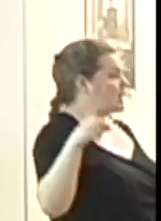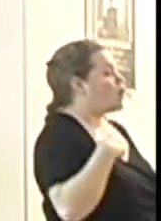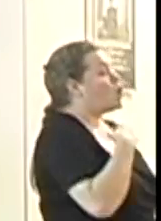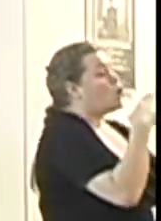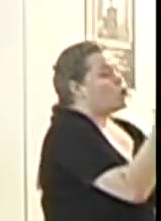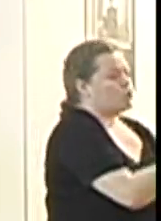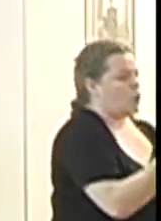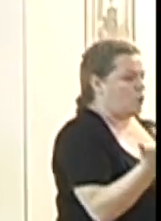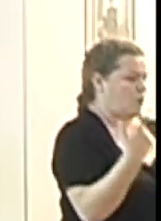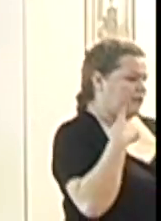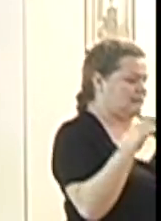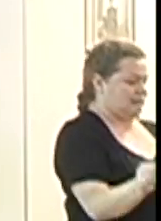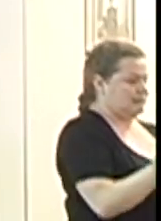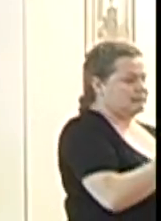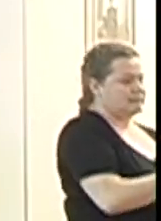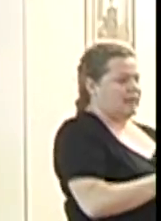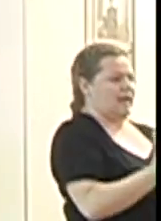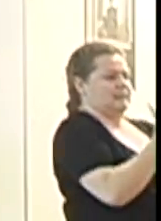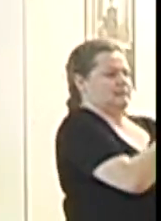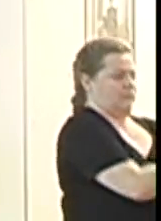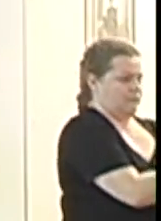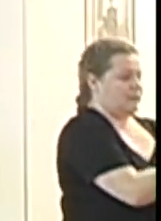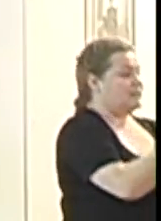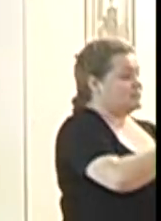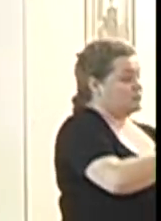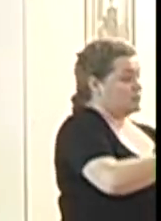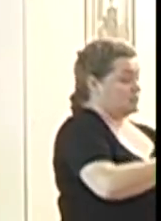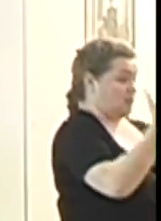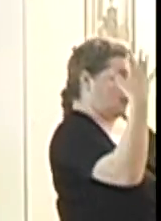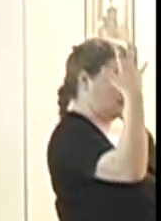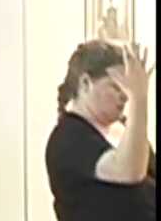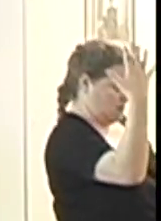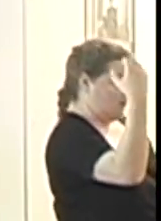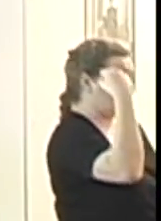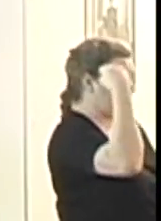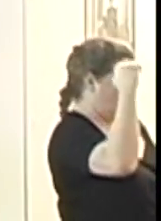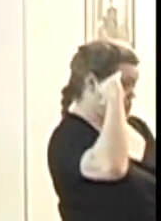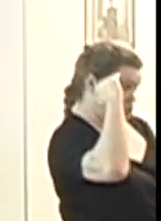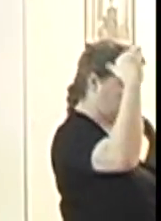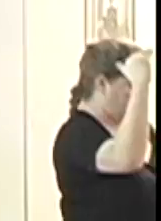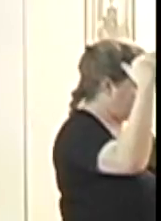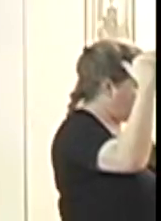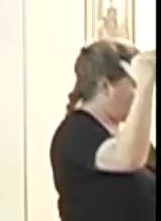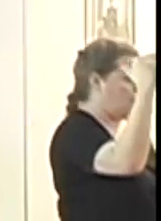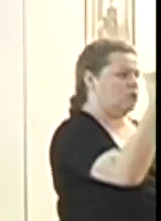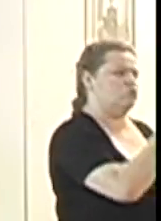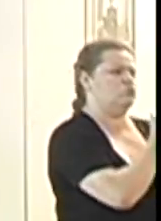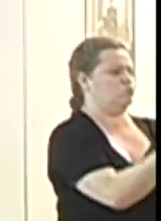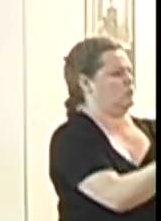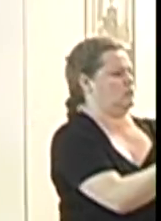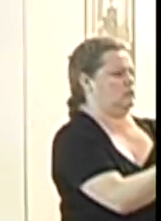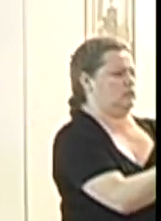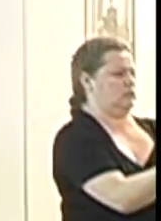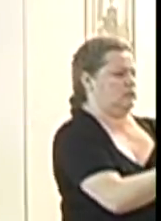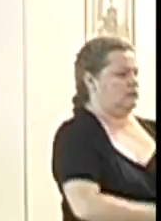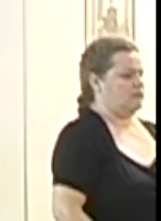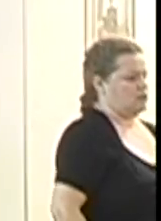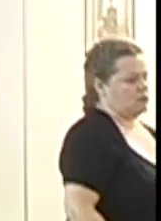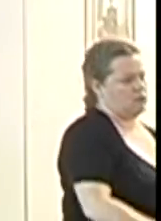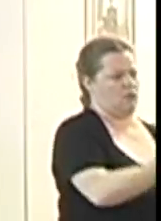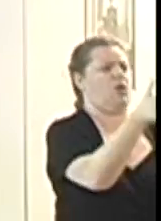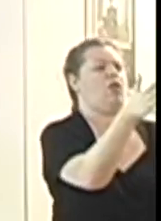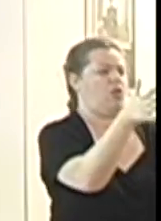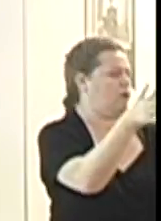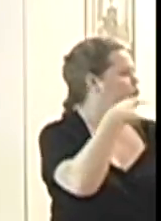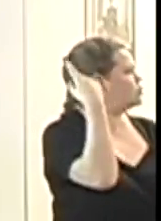trouble inhibiting their non-dominant hand when they move an object with the dominant hand. So with a 10-month-old child who's playing with a toy